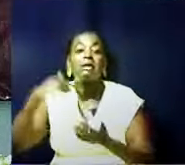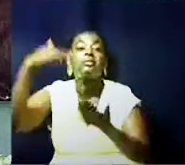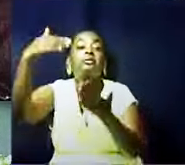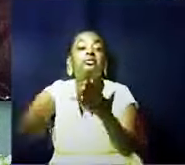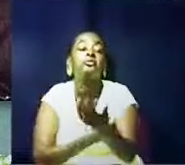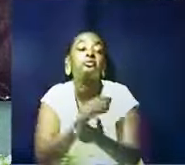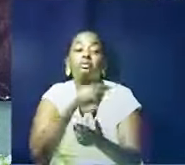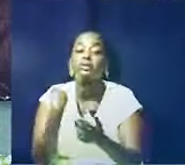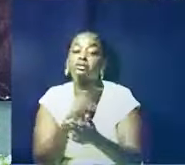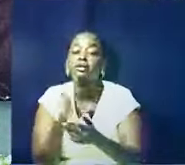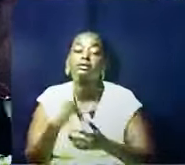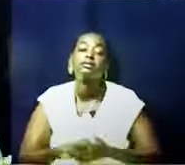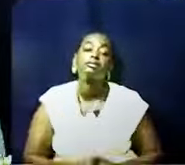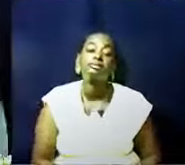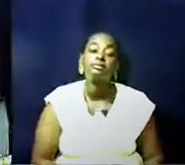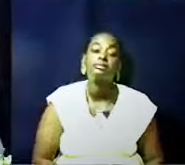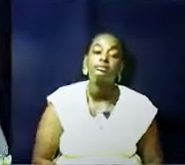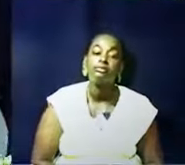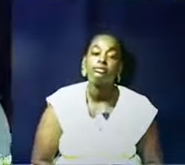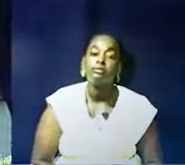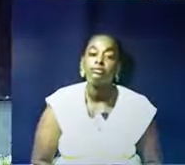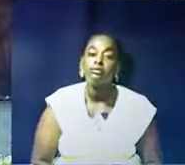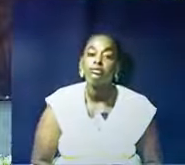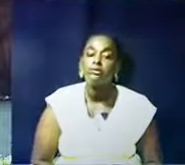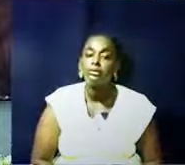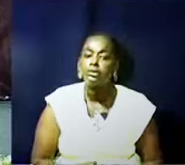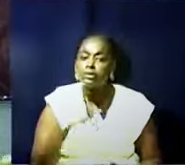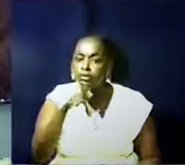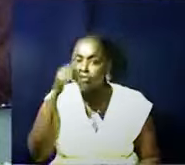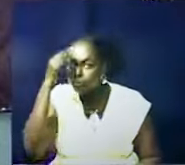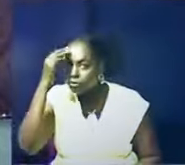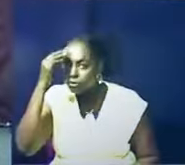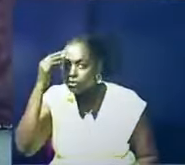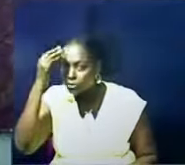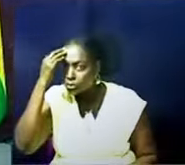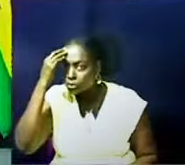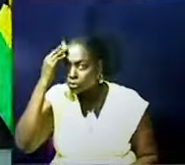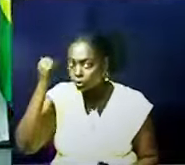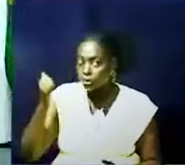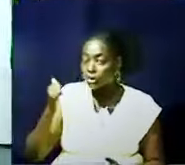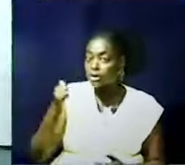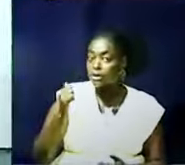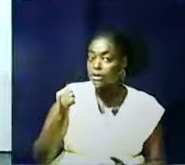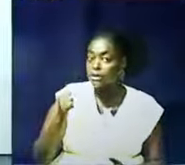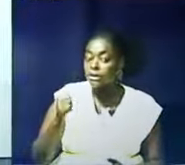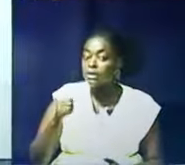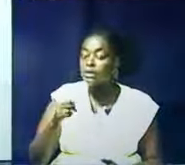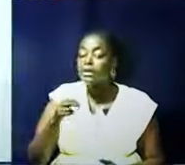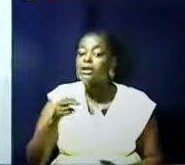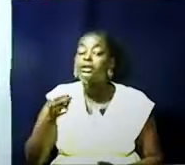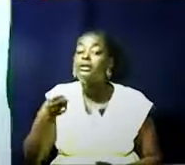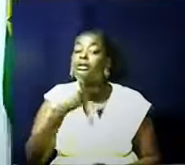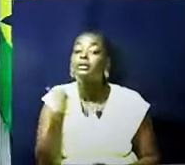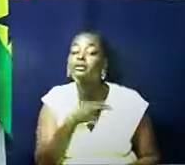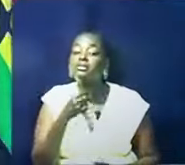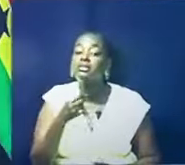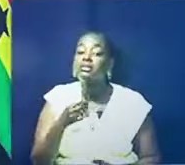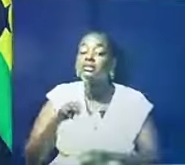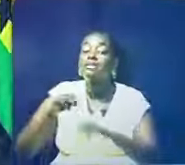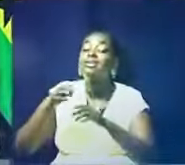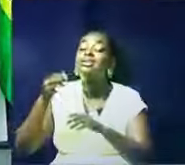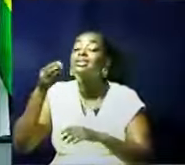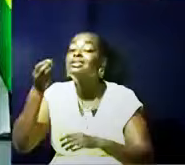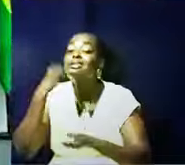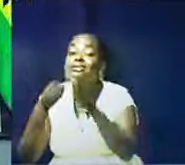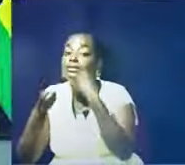chesa when ni asemnechi. Do you know why? And it's not soft for cancer. They are lean. Wa phone. They are cold. Why yen you? They are hard.